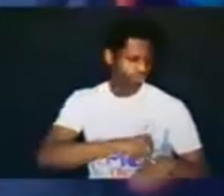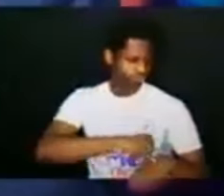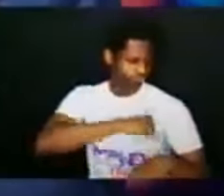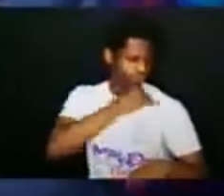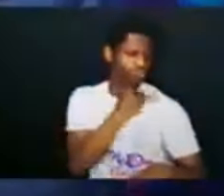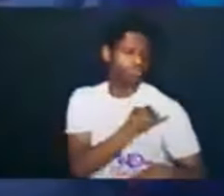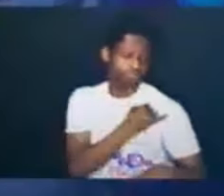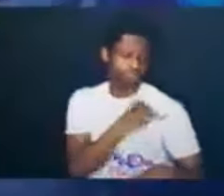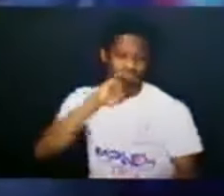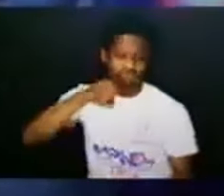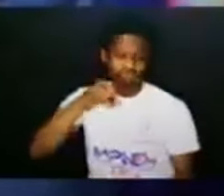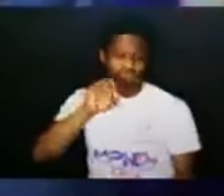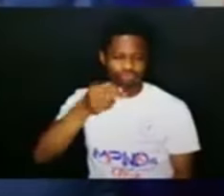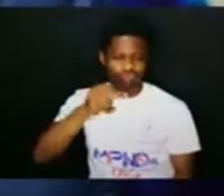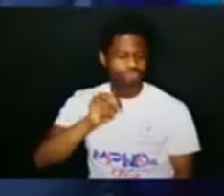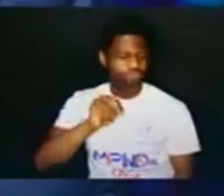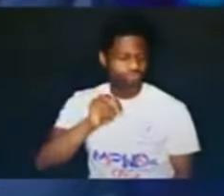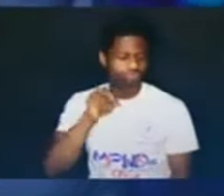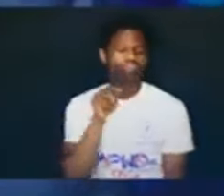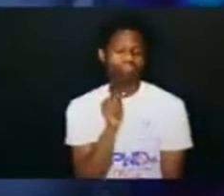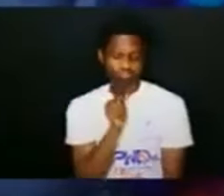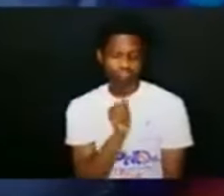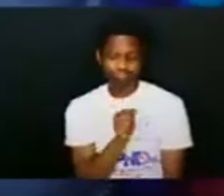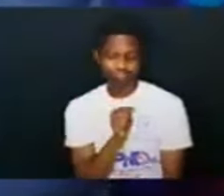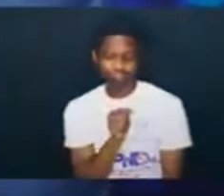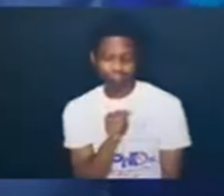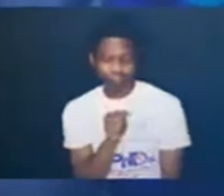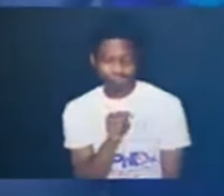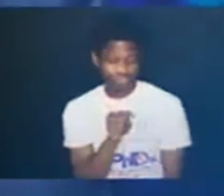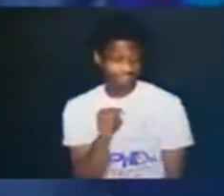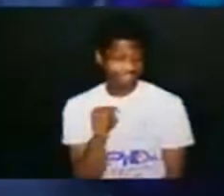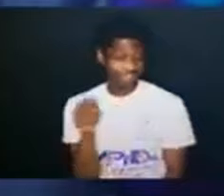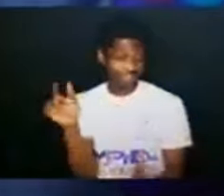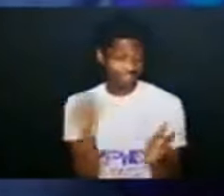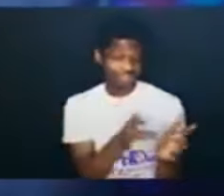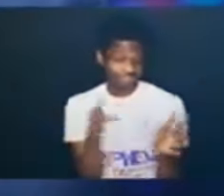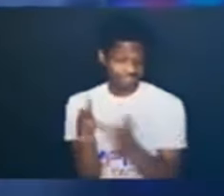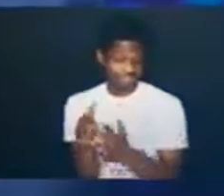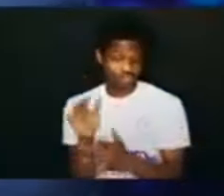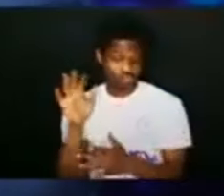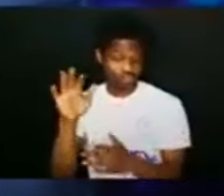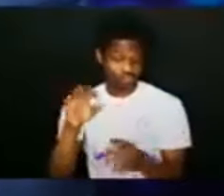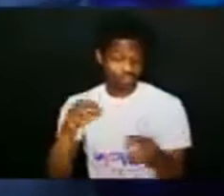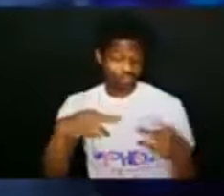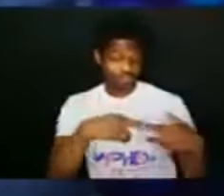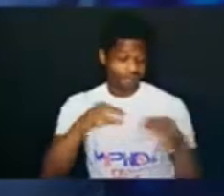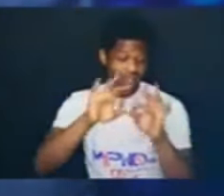was a relative of Christ turned friend. Oh Yesu ni tsueni ah.